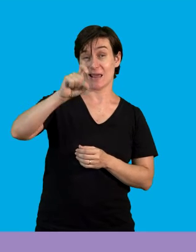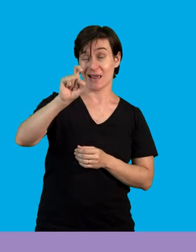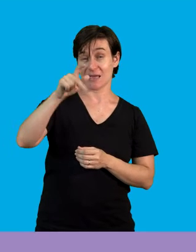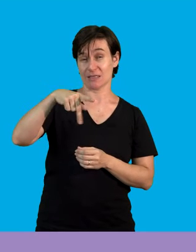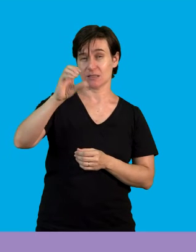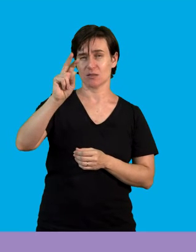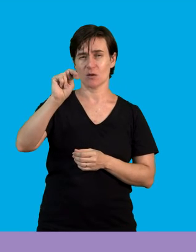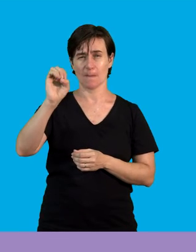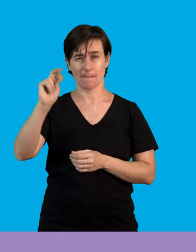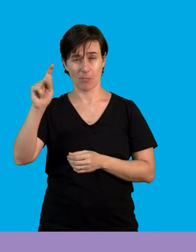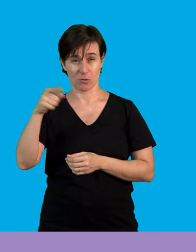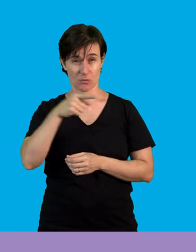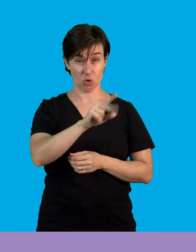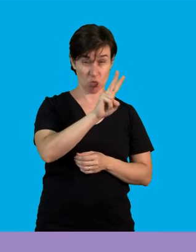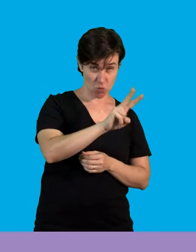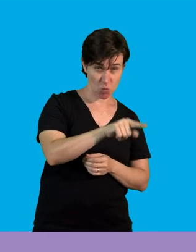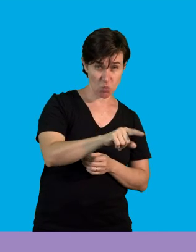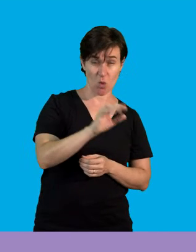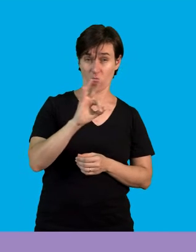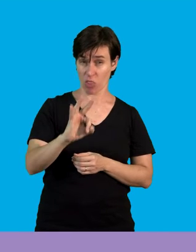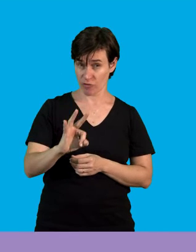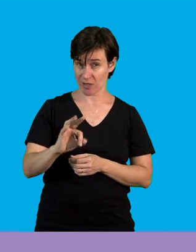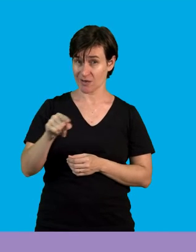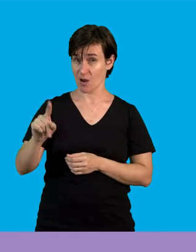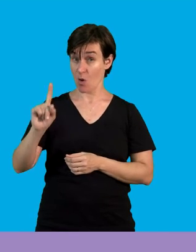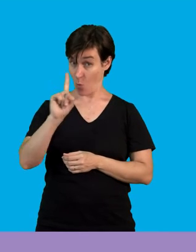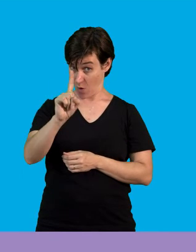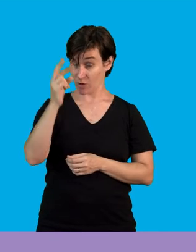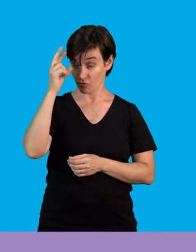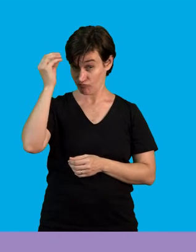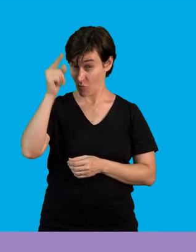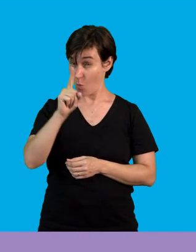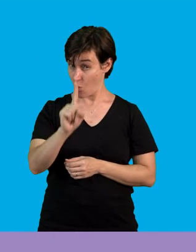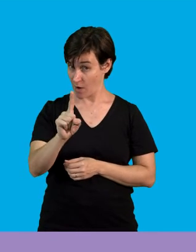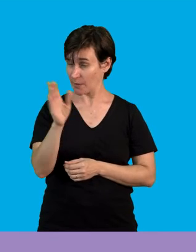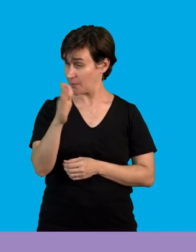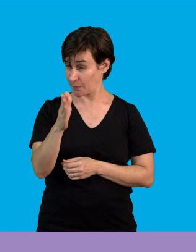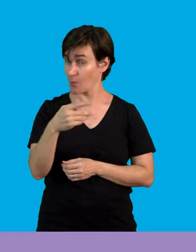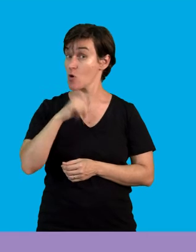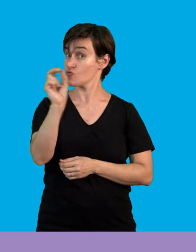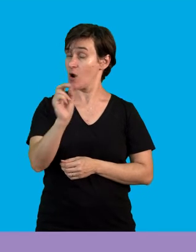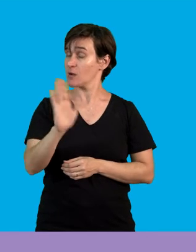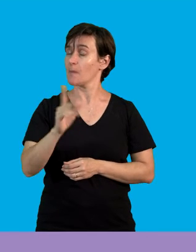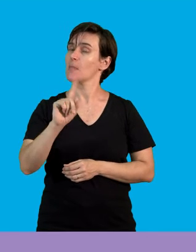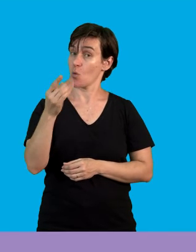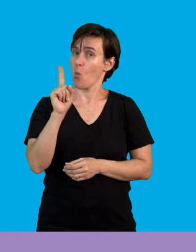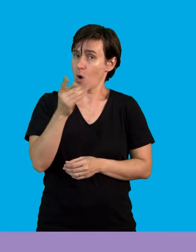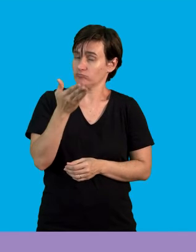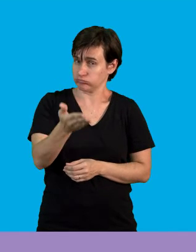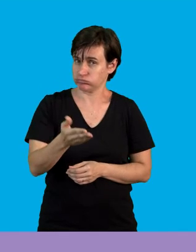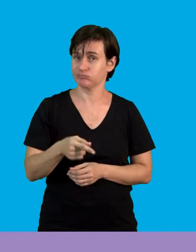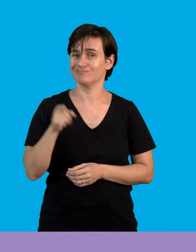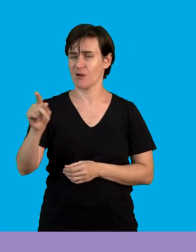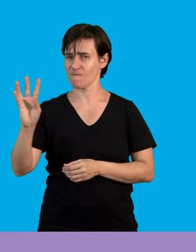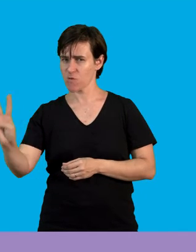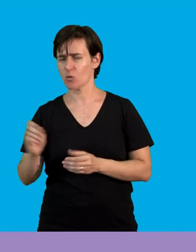that's an exponent. I have 3, that's an exponent. I have 1 that we are not writing mathematically,